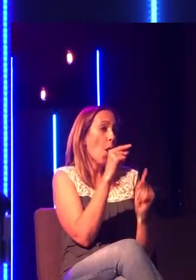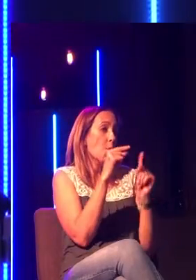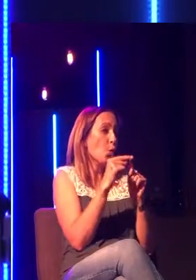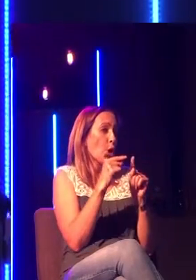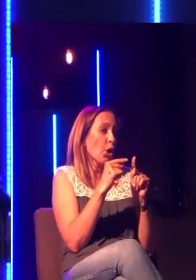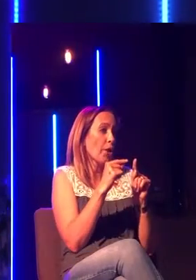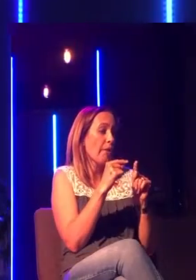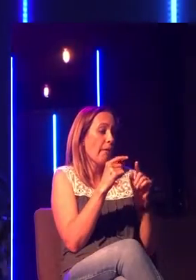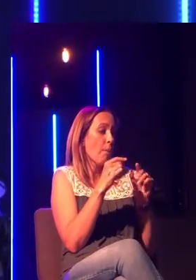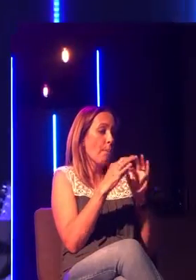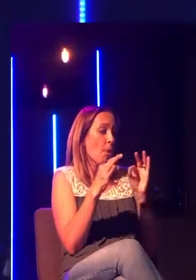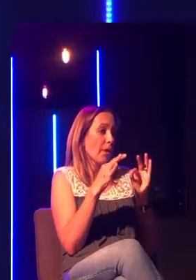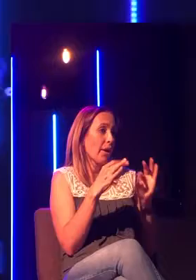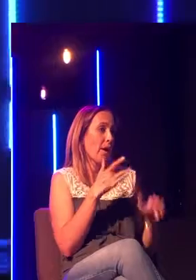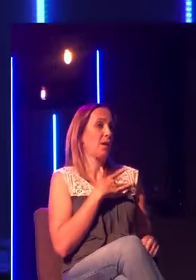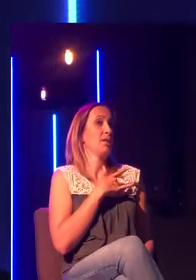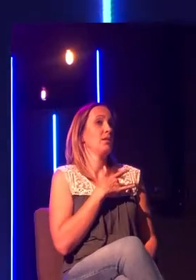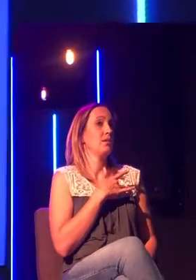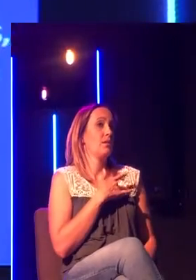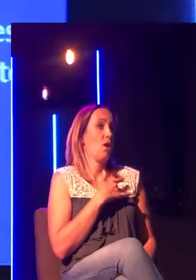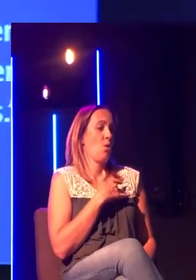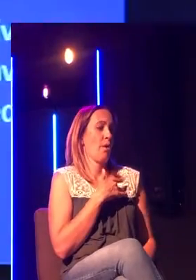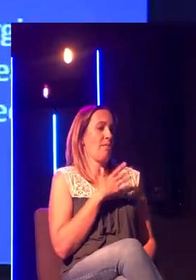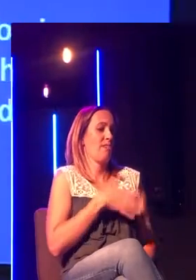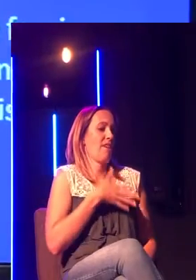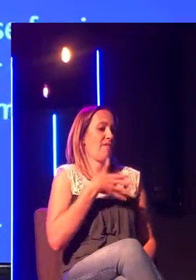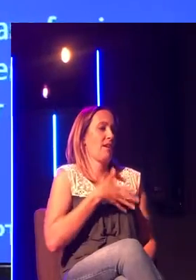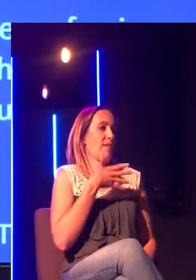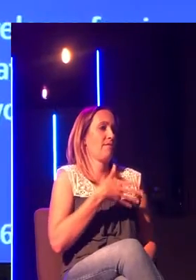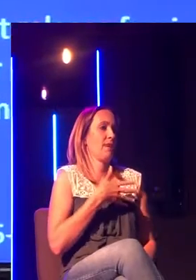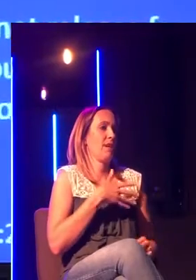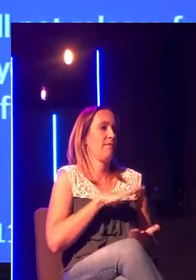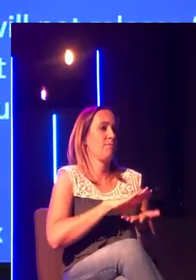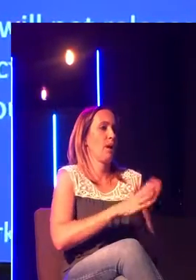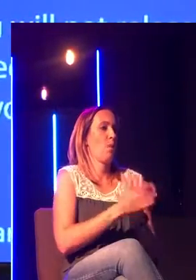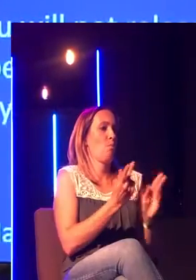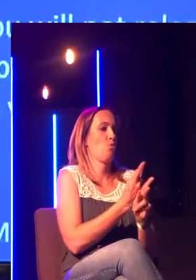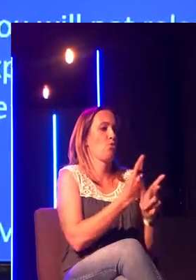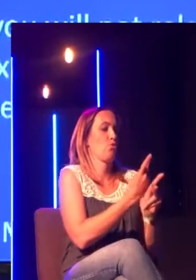fester. And what hurt initially, what was an irritation,